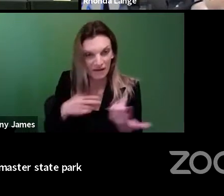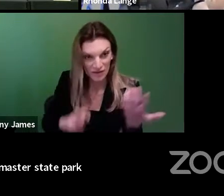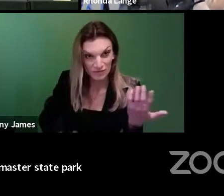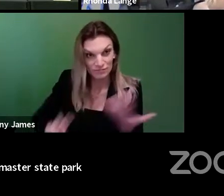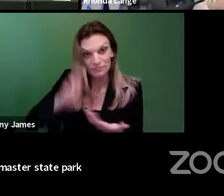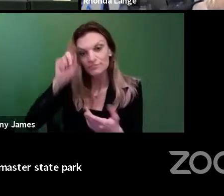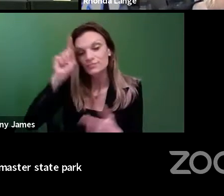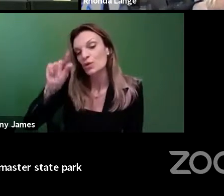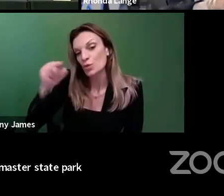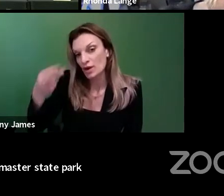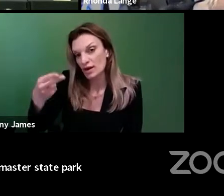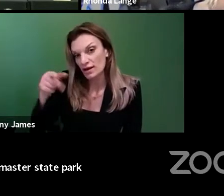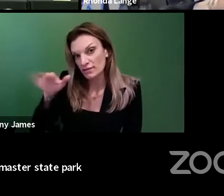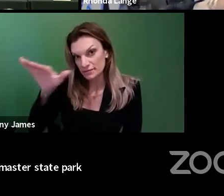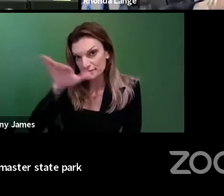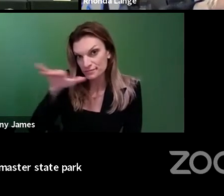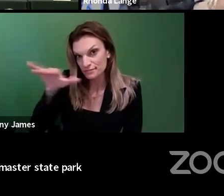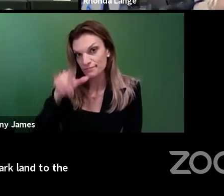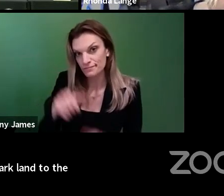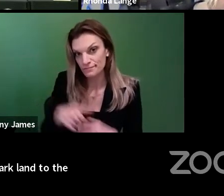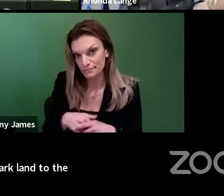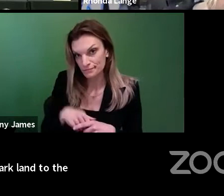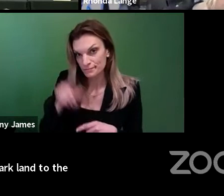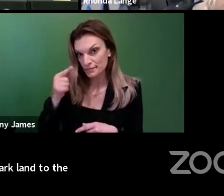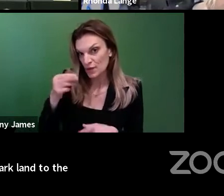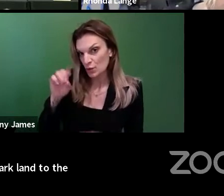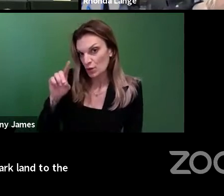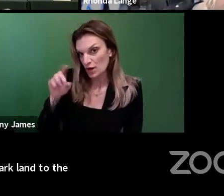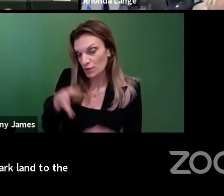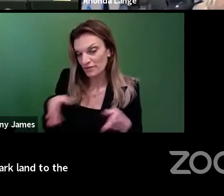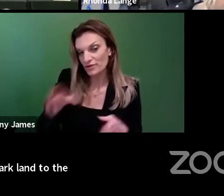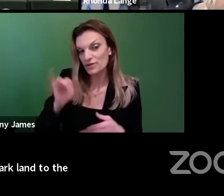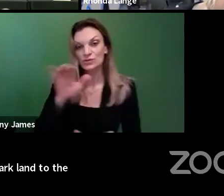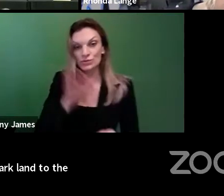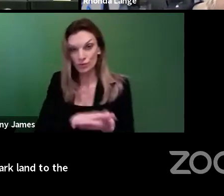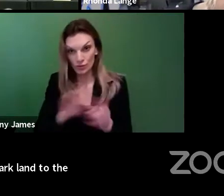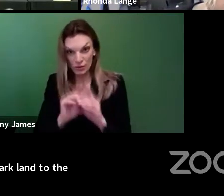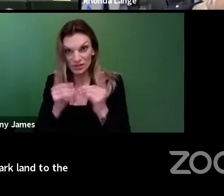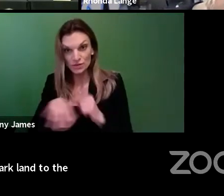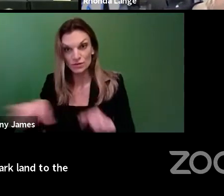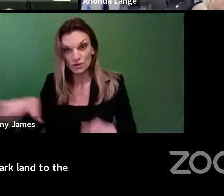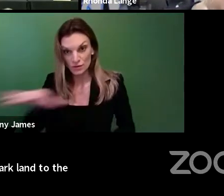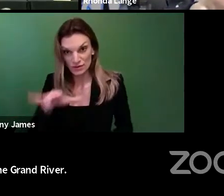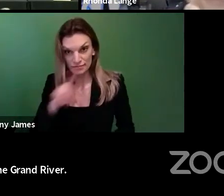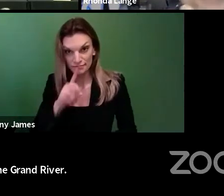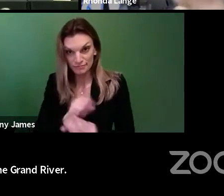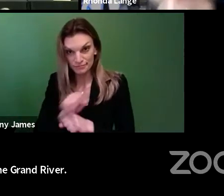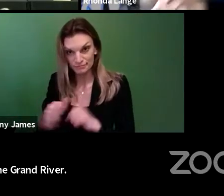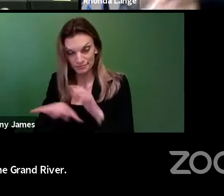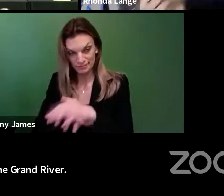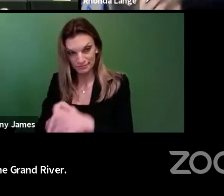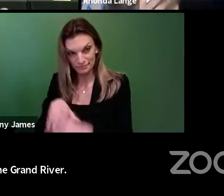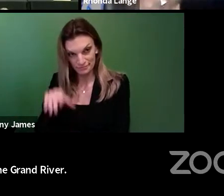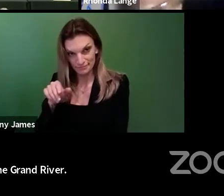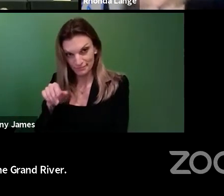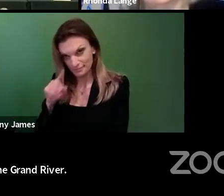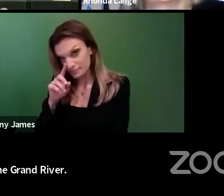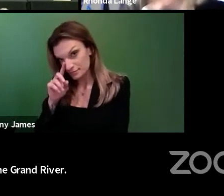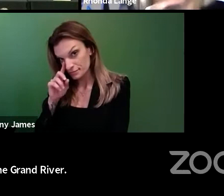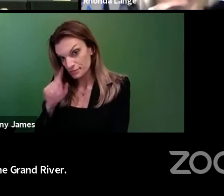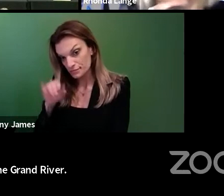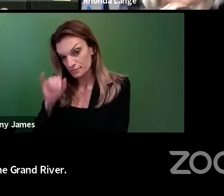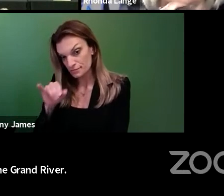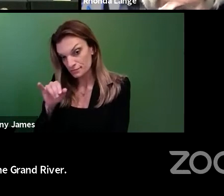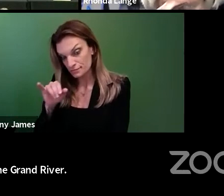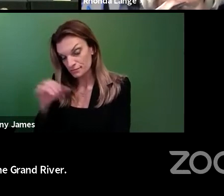to the Grand Haven channel of the Grand River. The school districts overlap parts of the city of the city of Northern